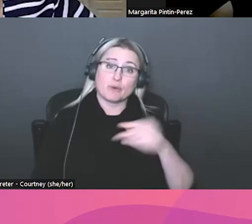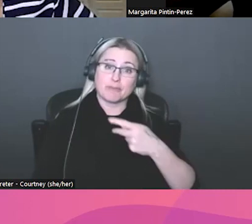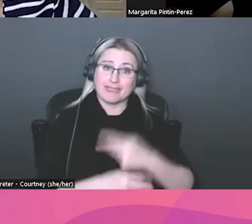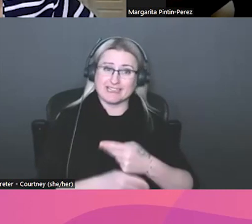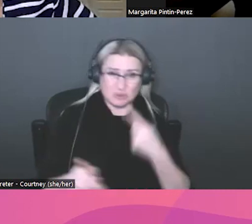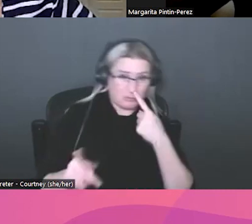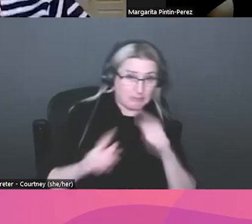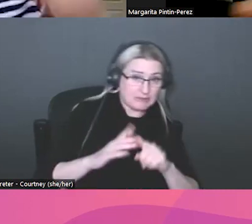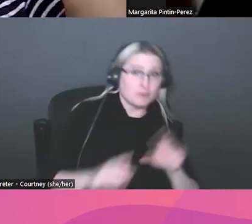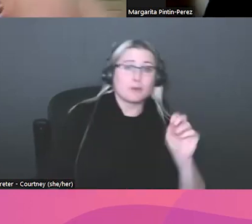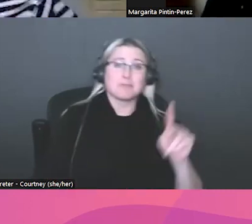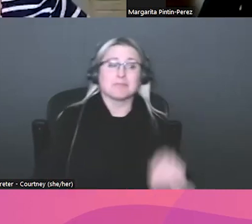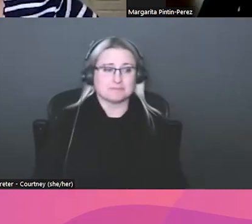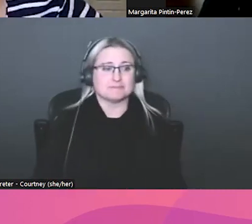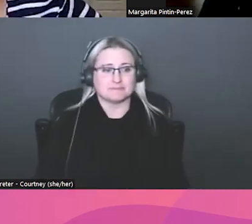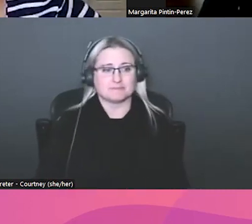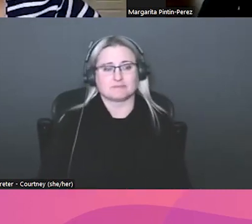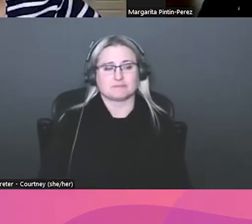start this one?